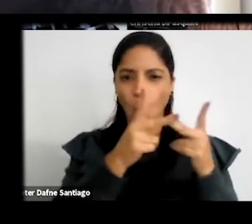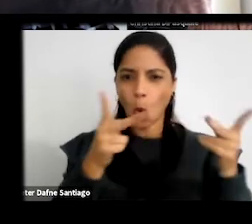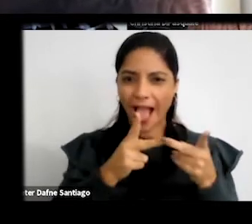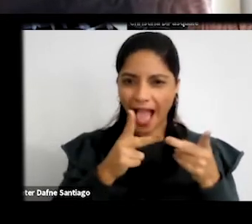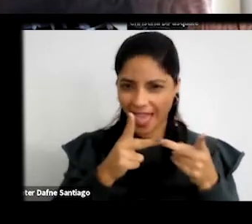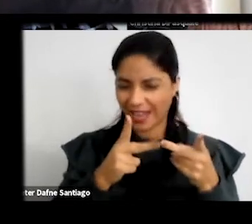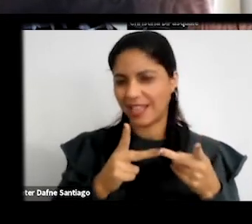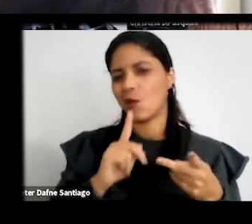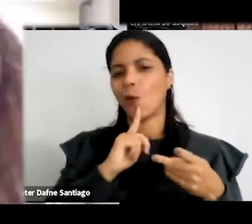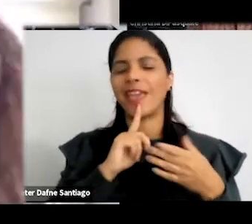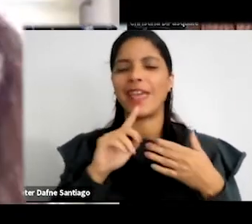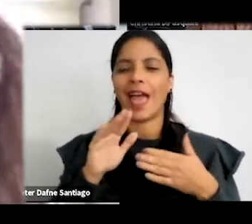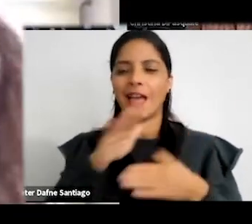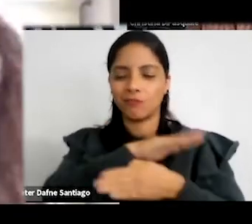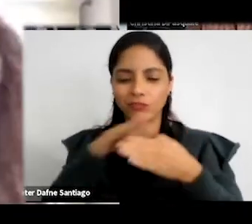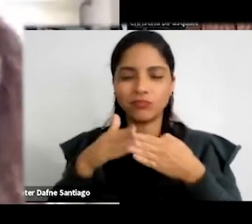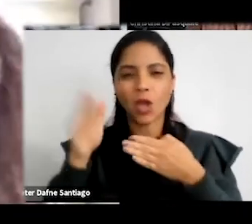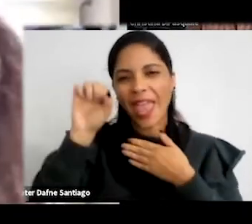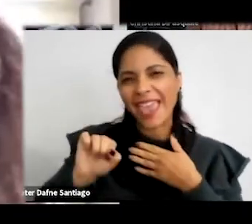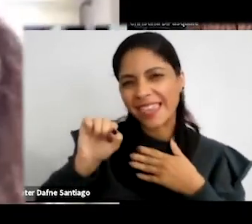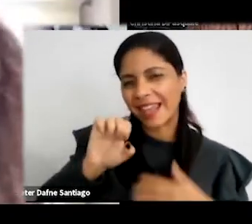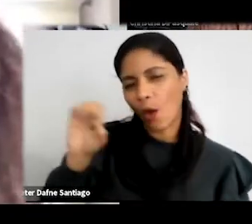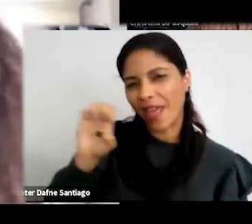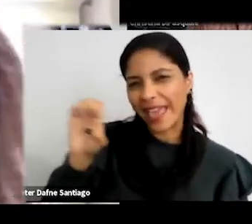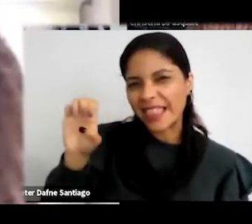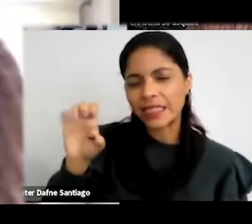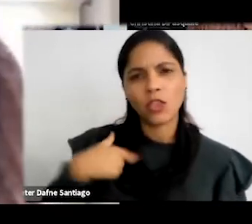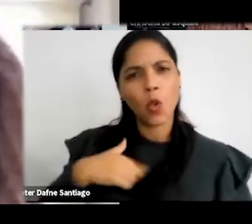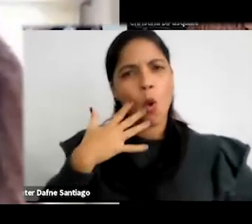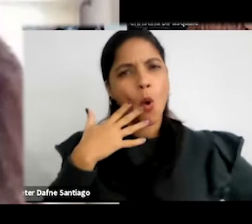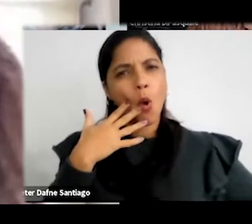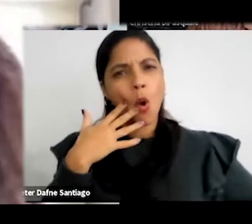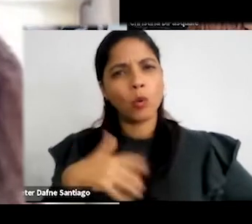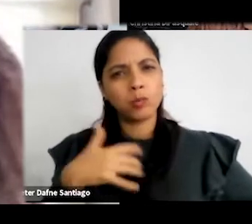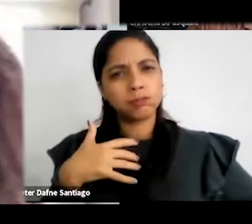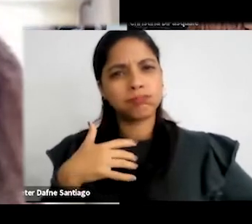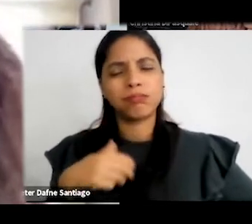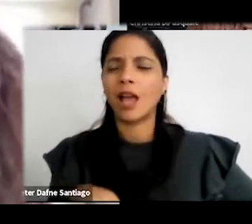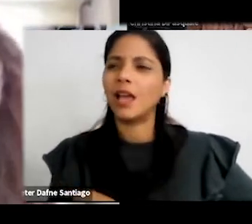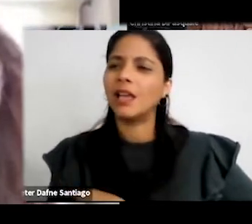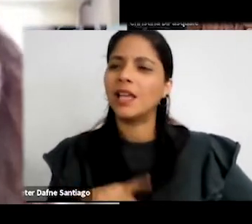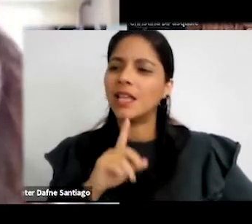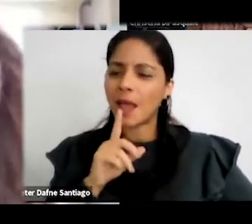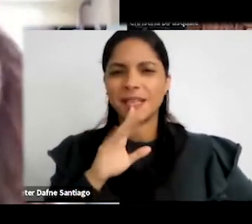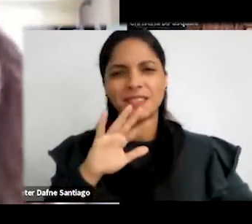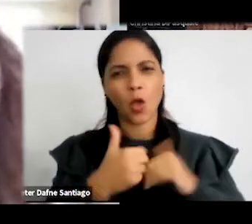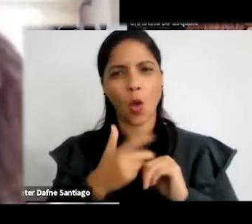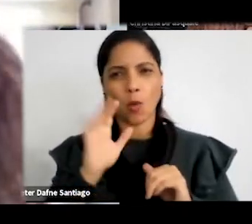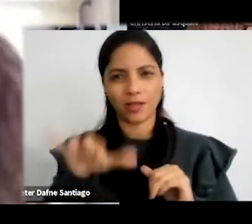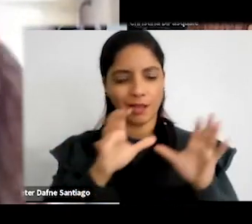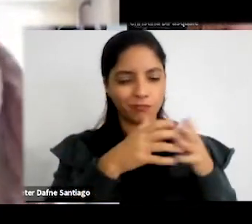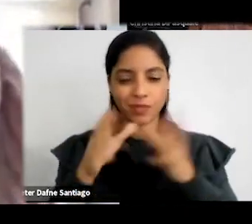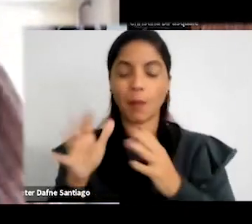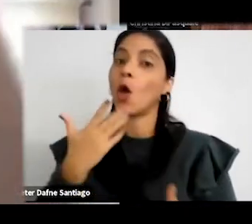a little bit more about the rating system, because one of my favorite things about Realidades was not just